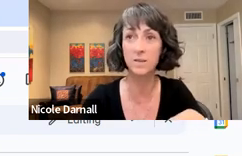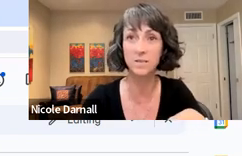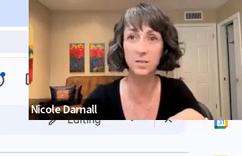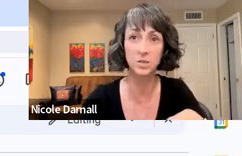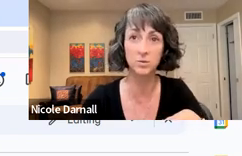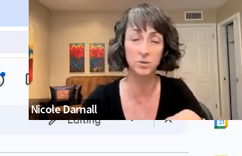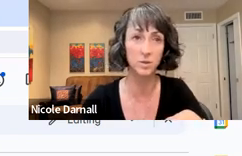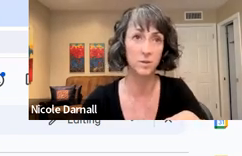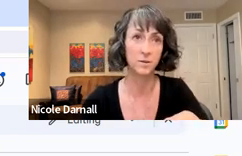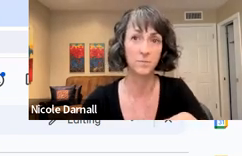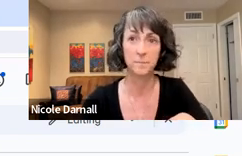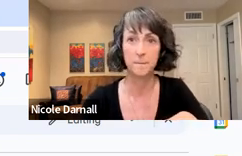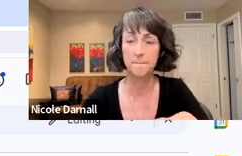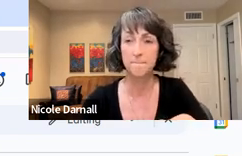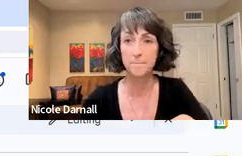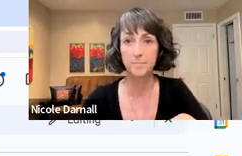addressing these issues.